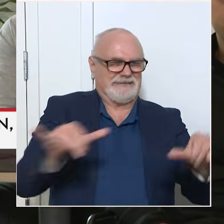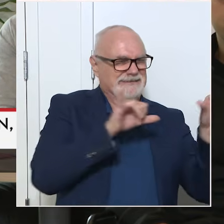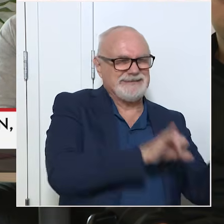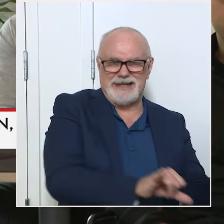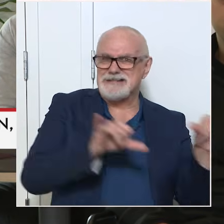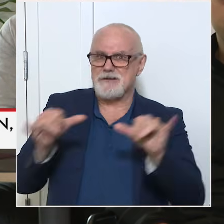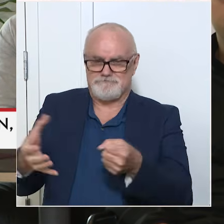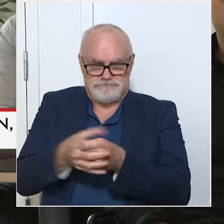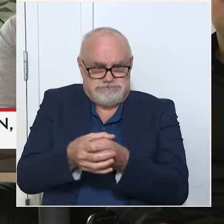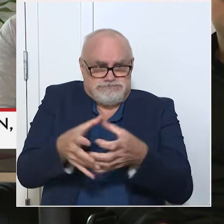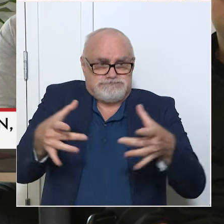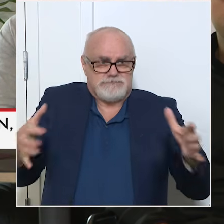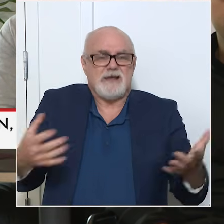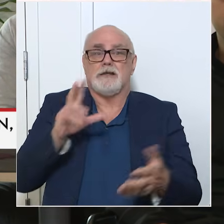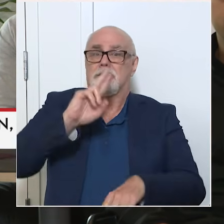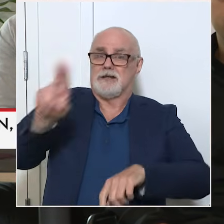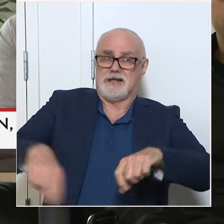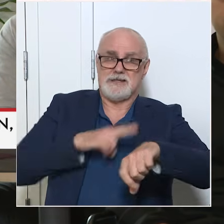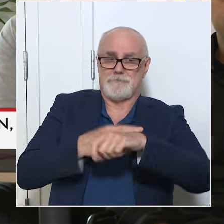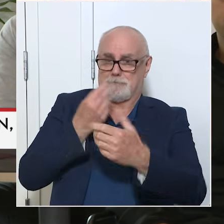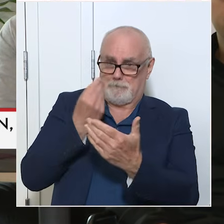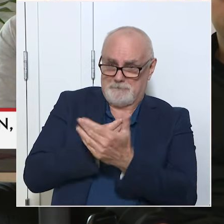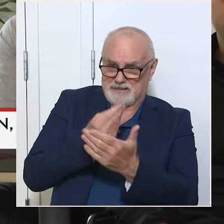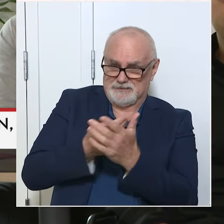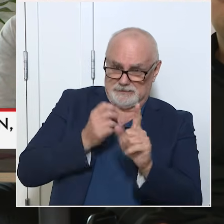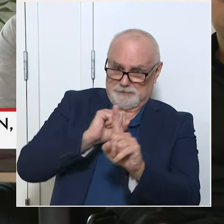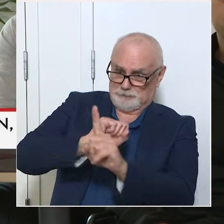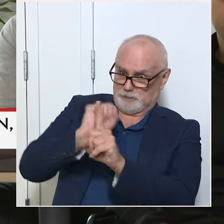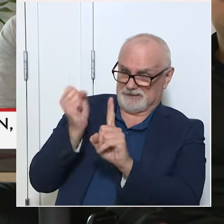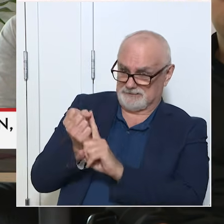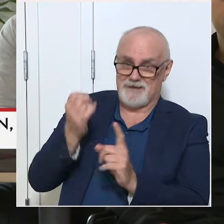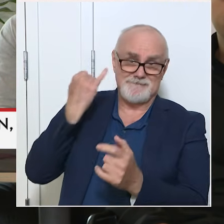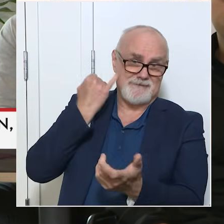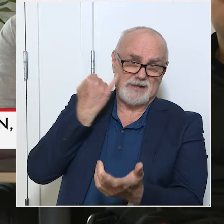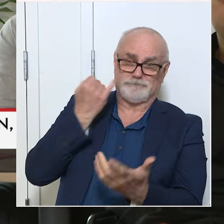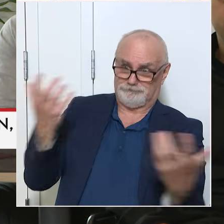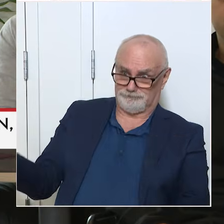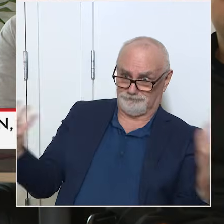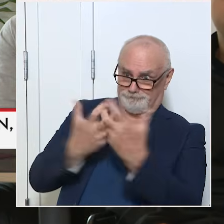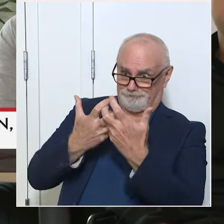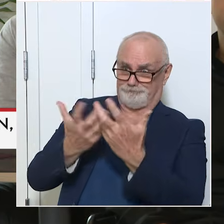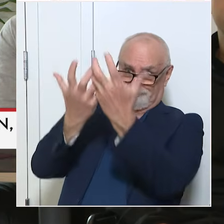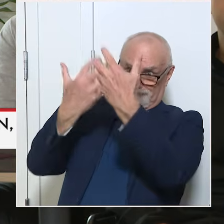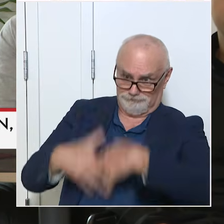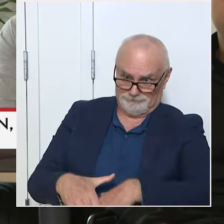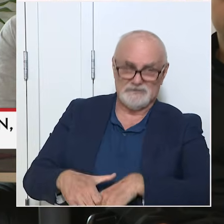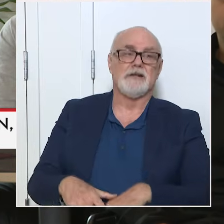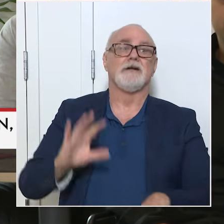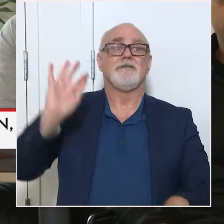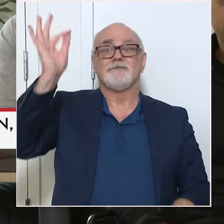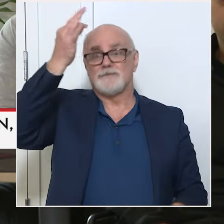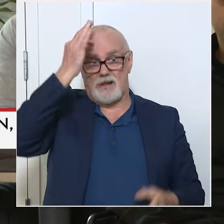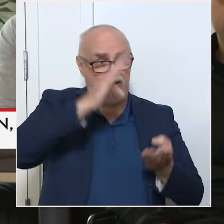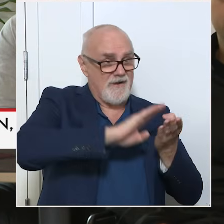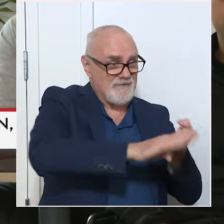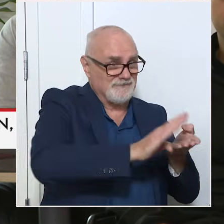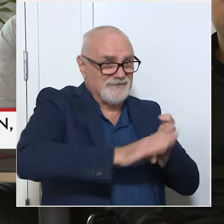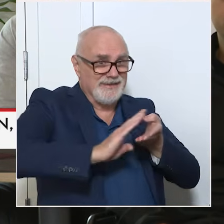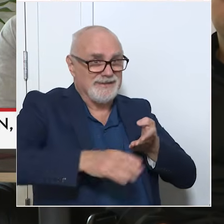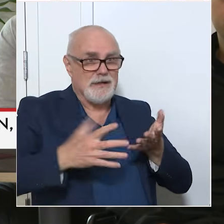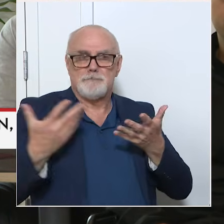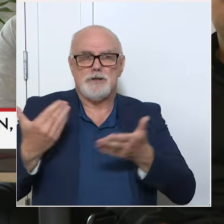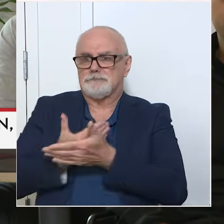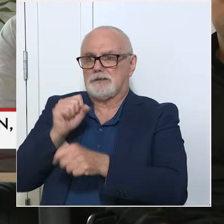provided the economic conditions are right for that, to absorb losses. In terms of transitioning